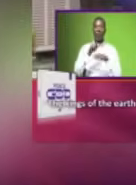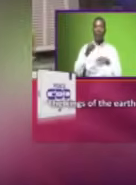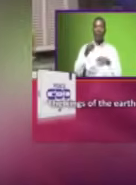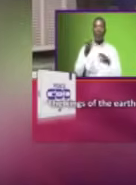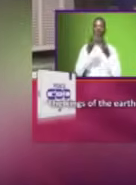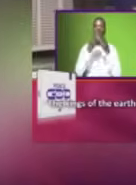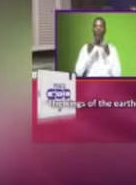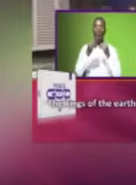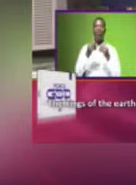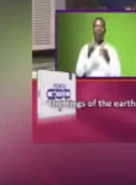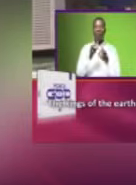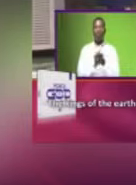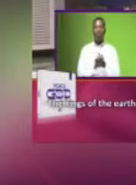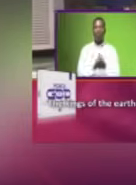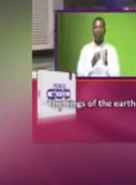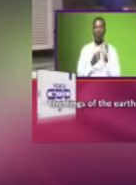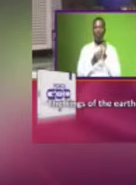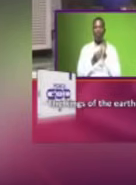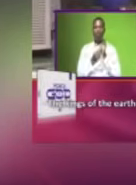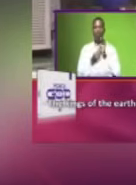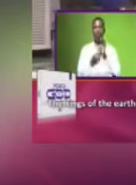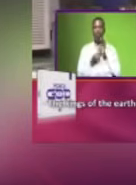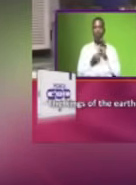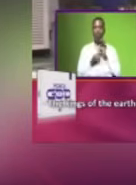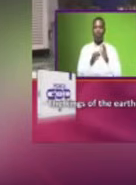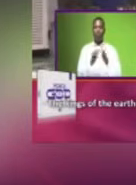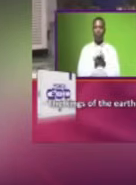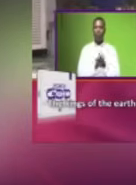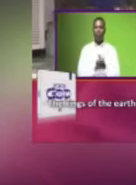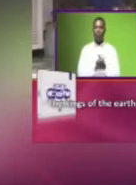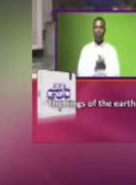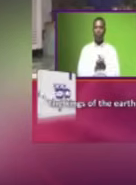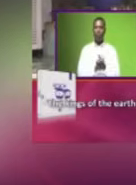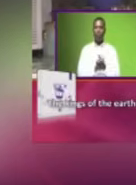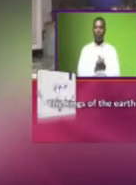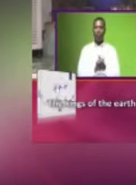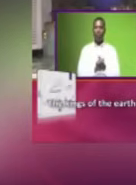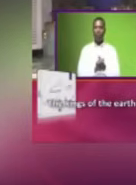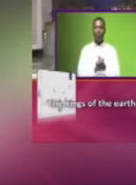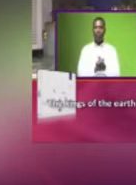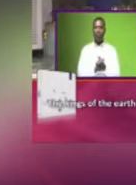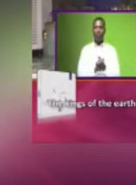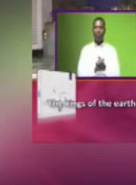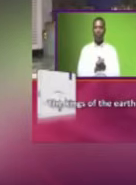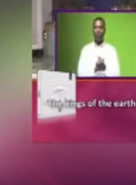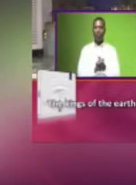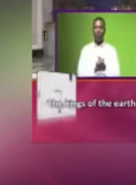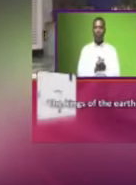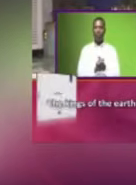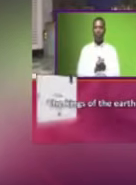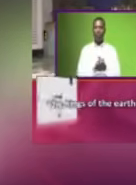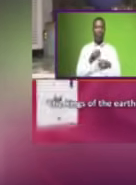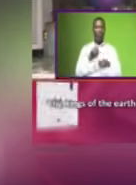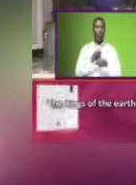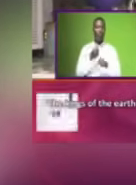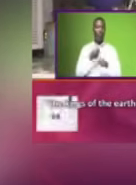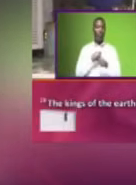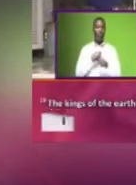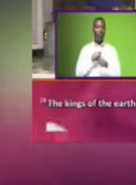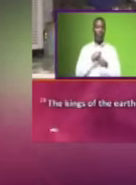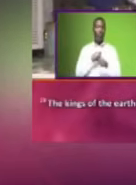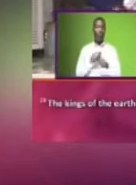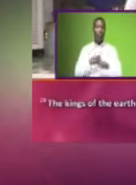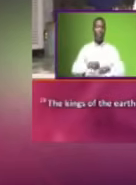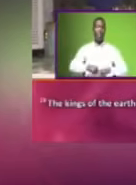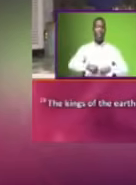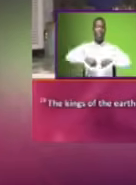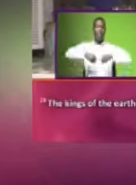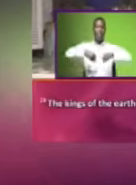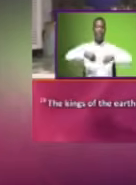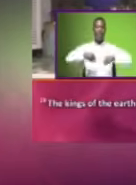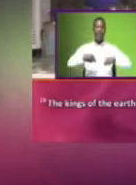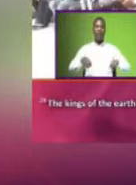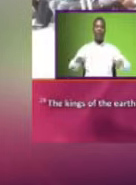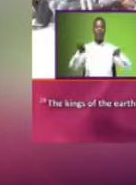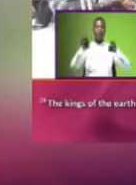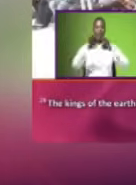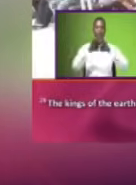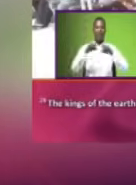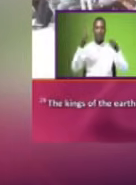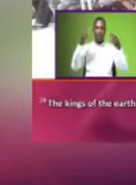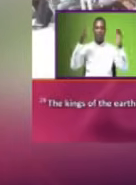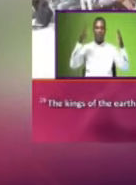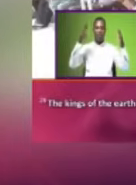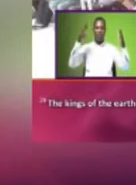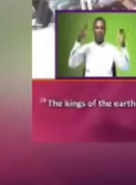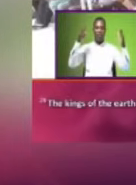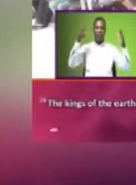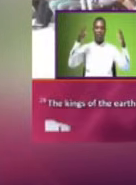name Stephen Adum Chidi. It should tell you. Mm-hmm. That the Lord is going to magnify